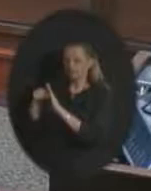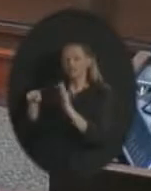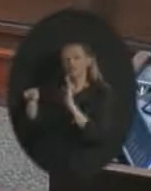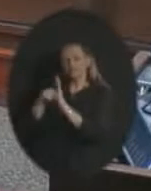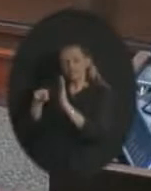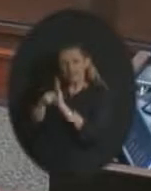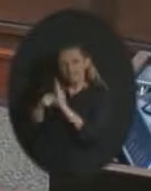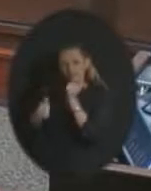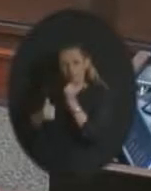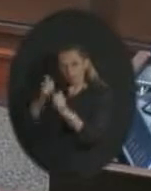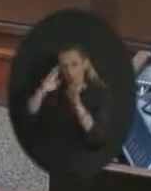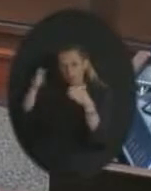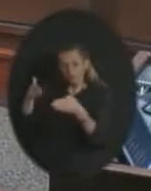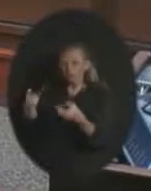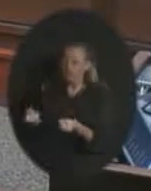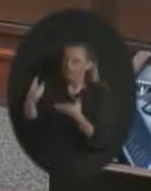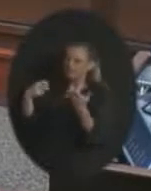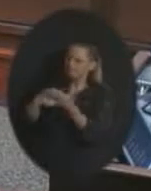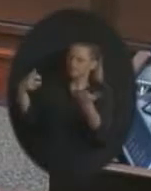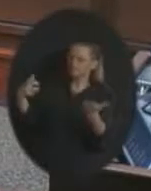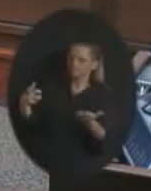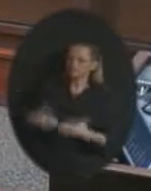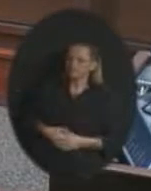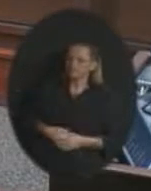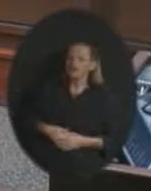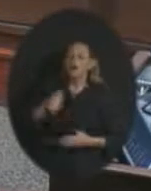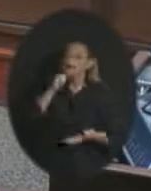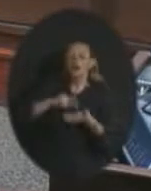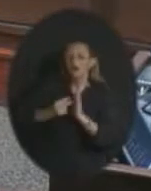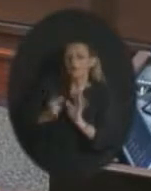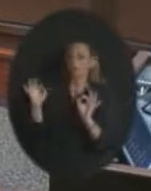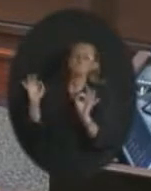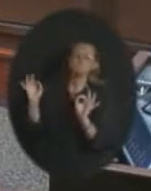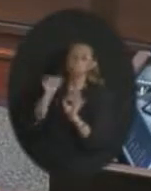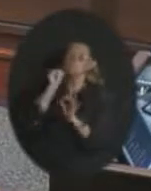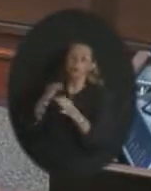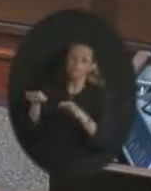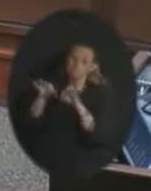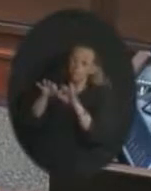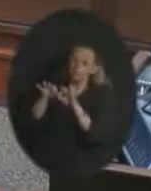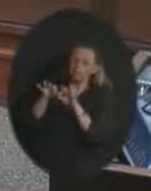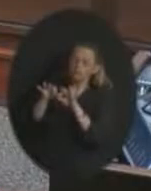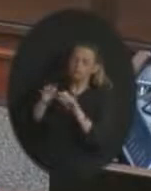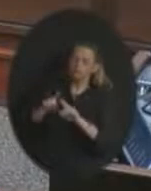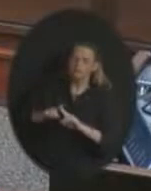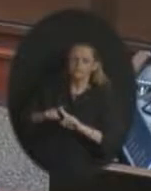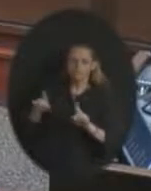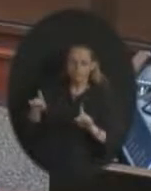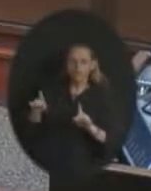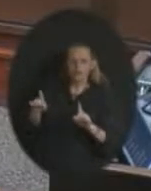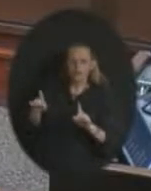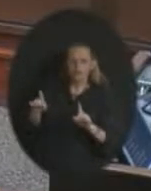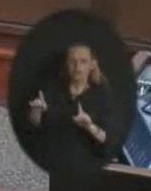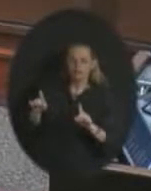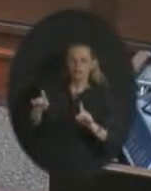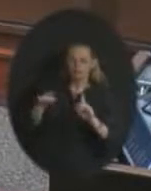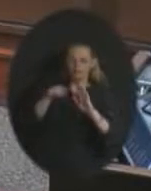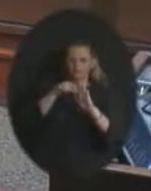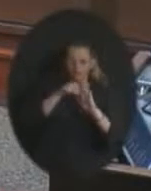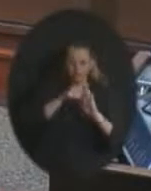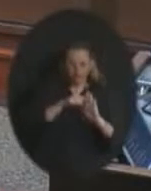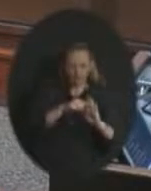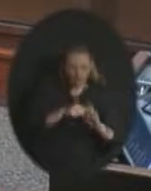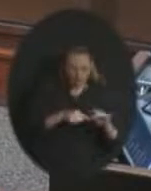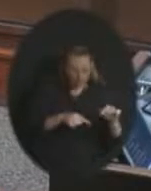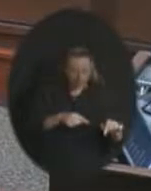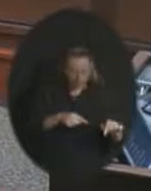tickets. That's it. Not that that's not inconsequential, not that's not important. But when you look at all the positives